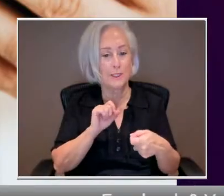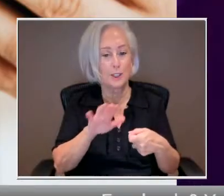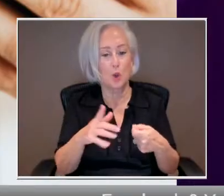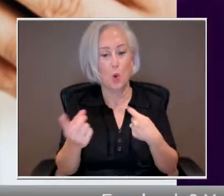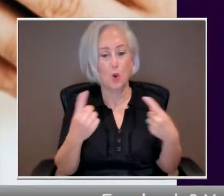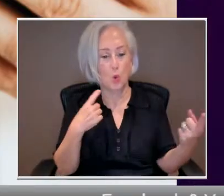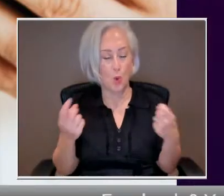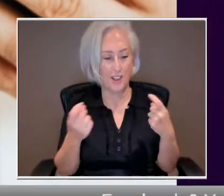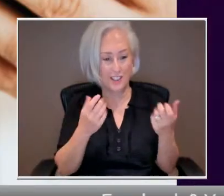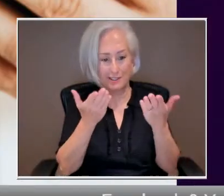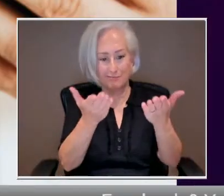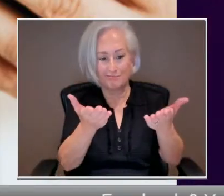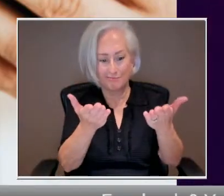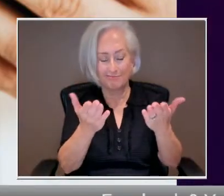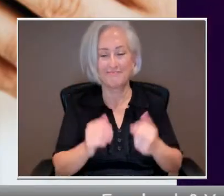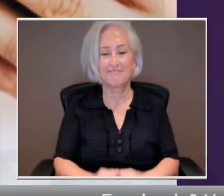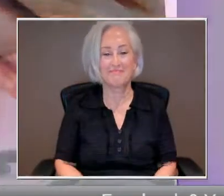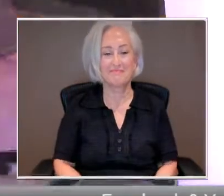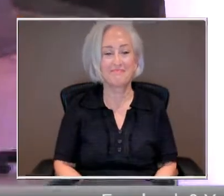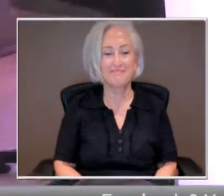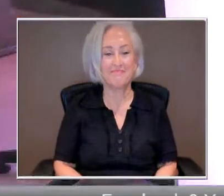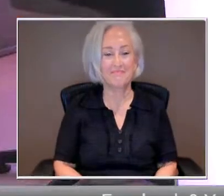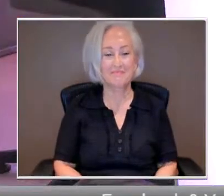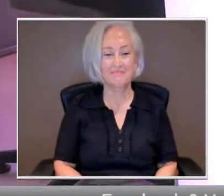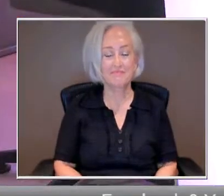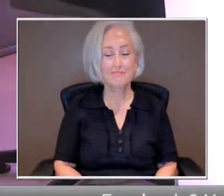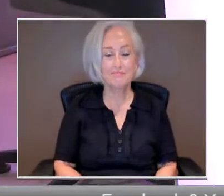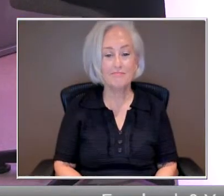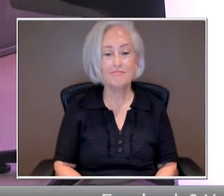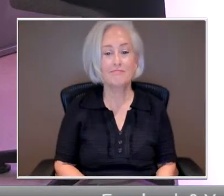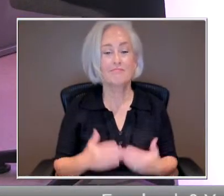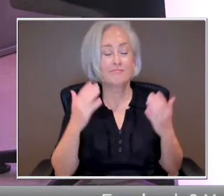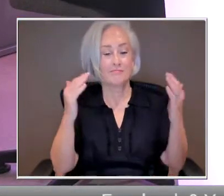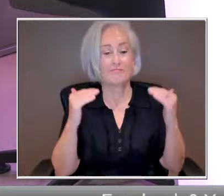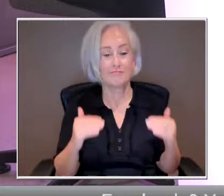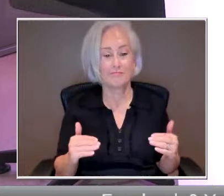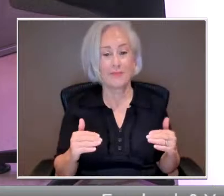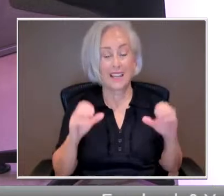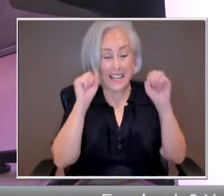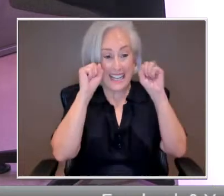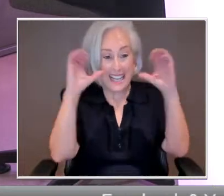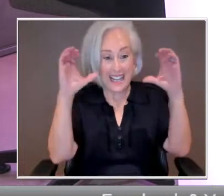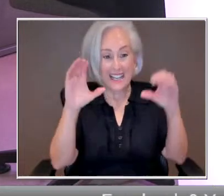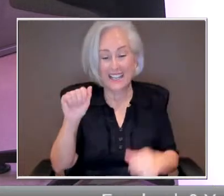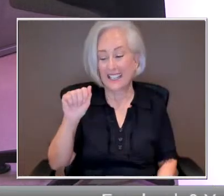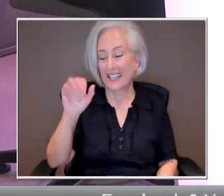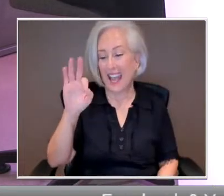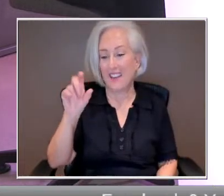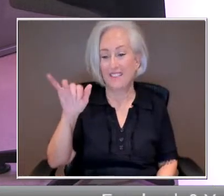right there on your screen. Want to talk about the caffeine a little bit more, because